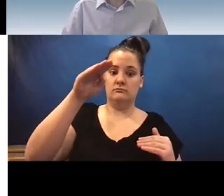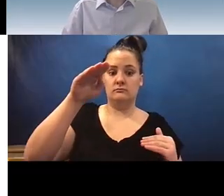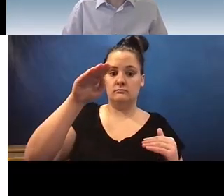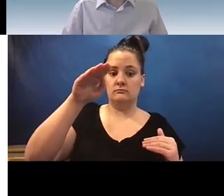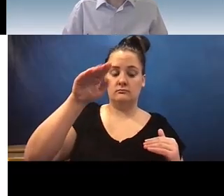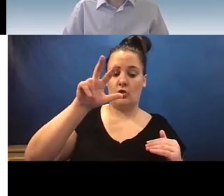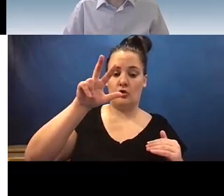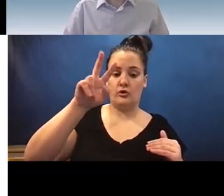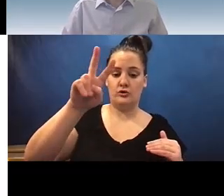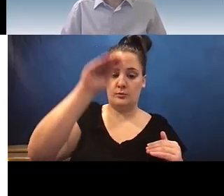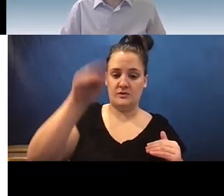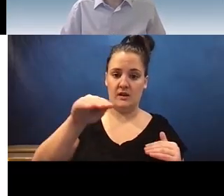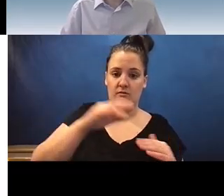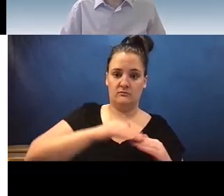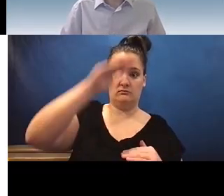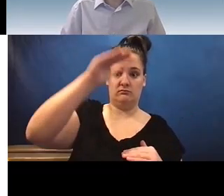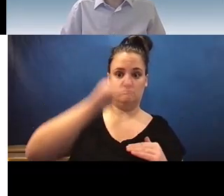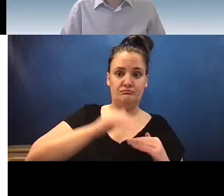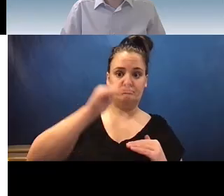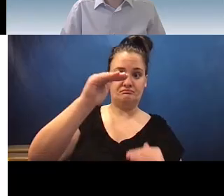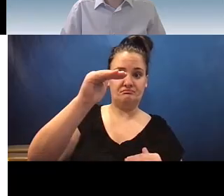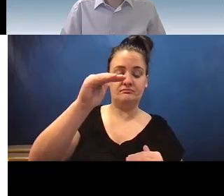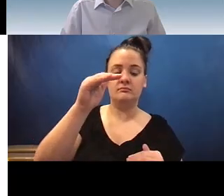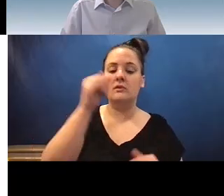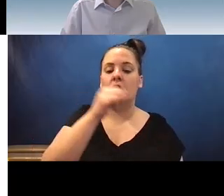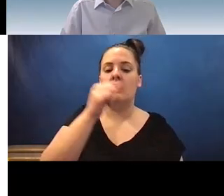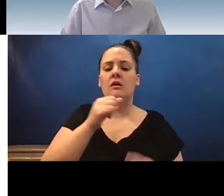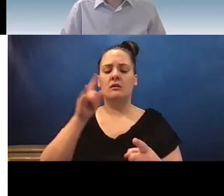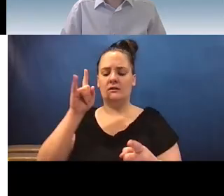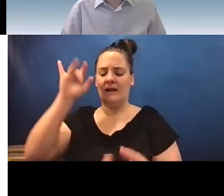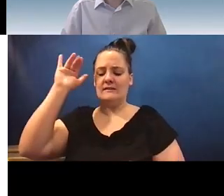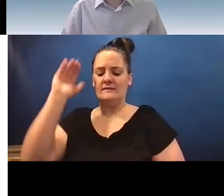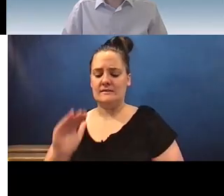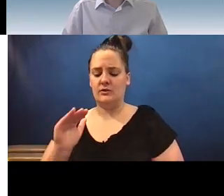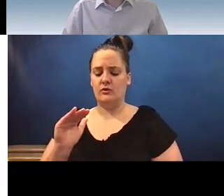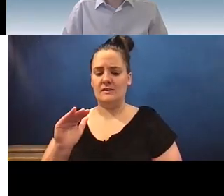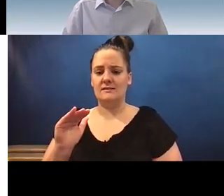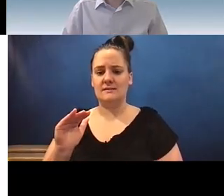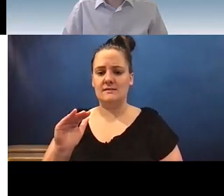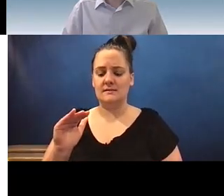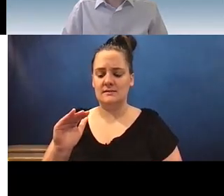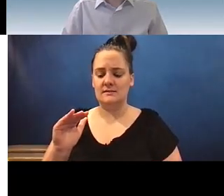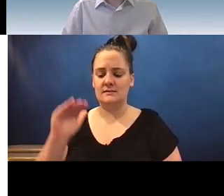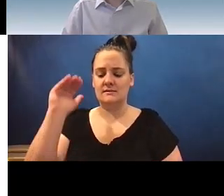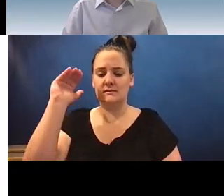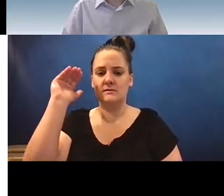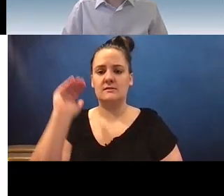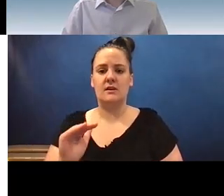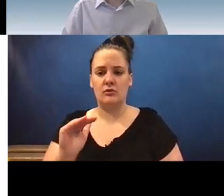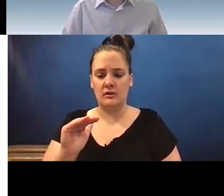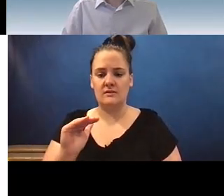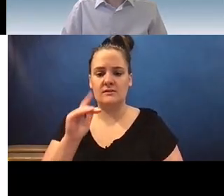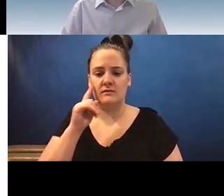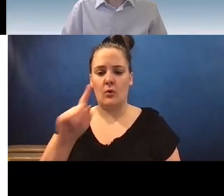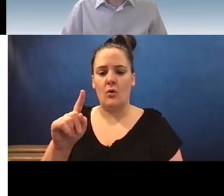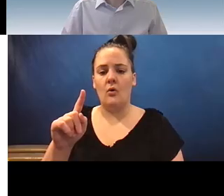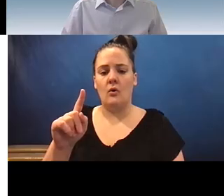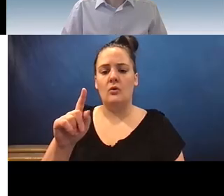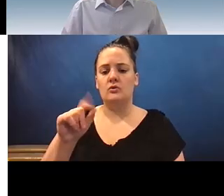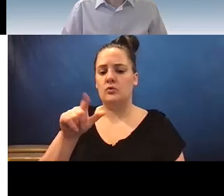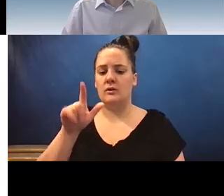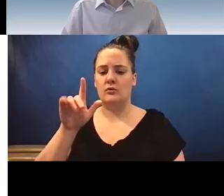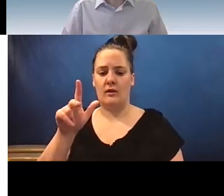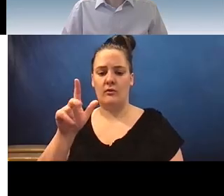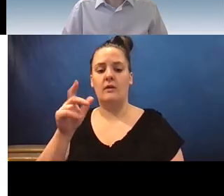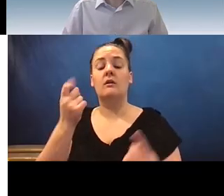losses. This is a decrease of 10 hospitals from 2023, which we're happy to see. We saw the